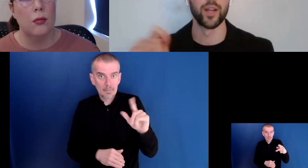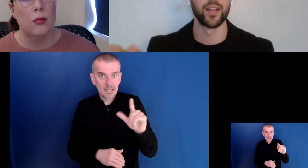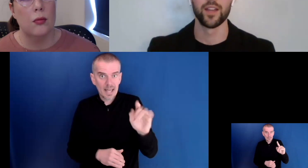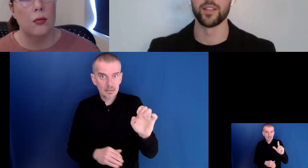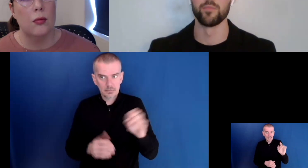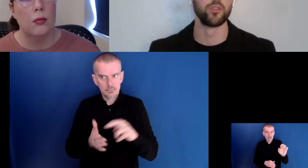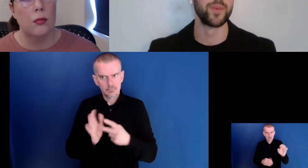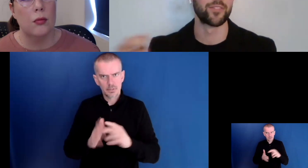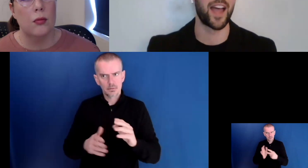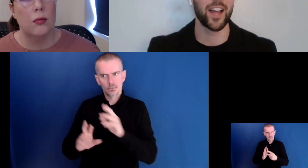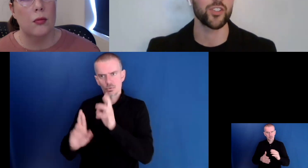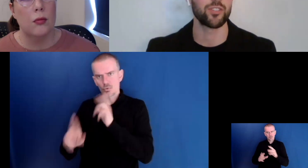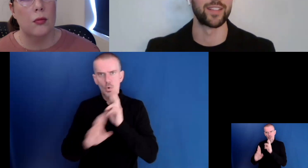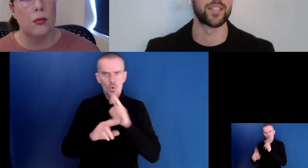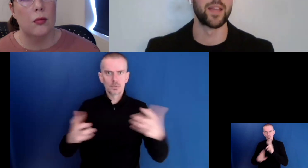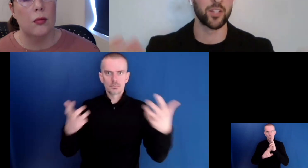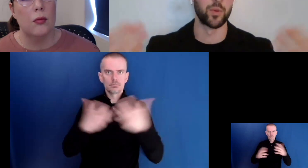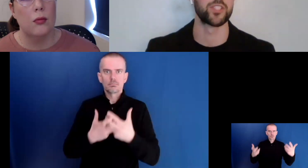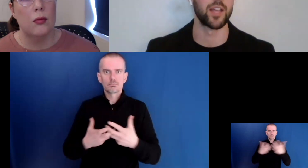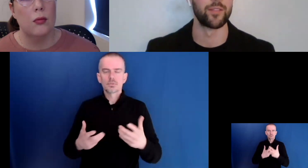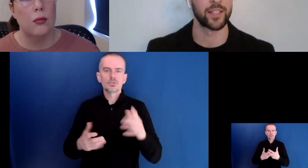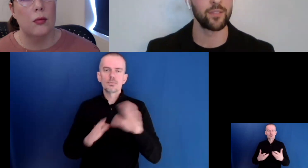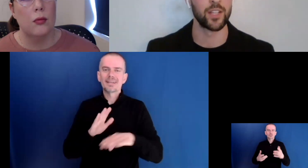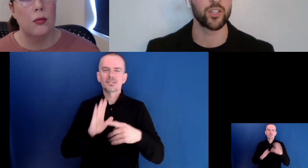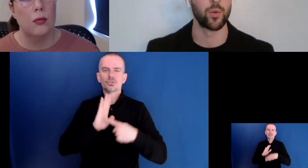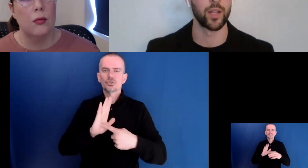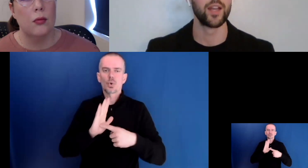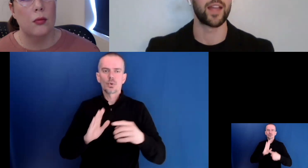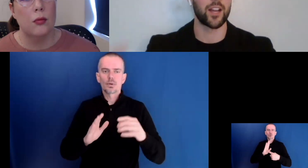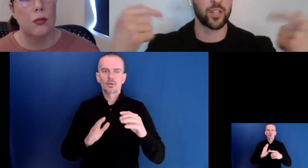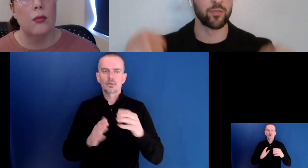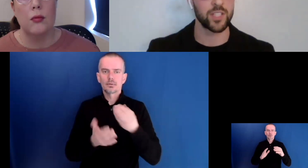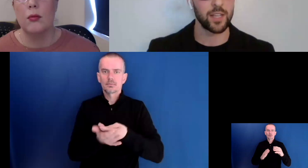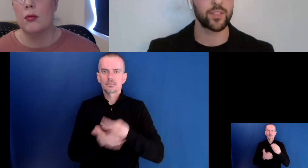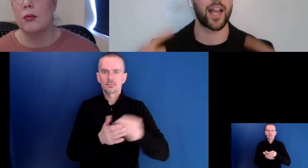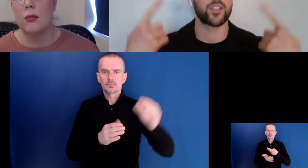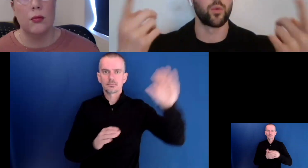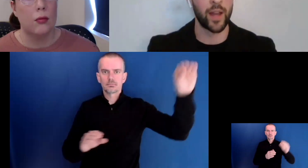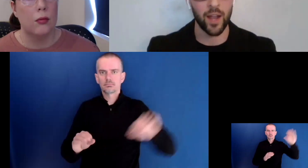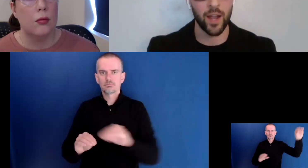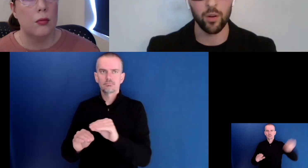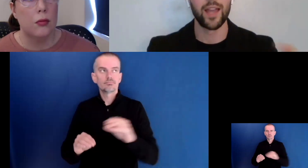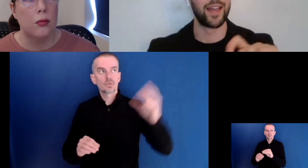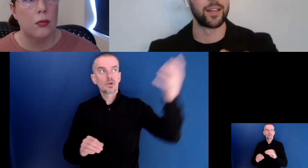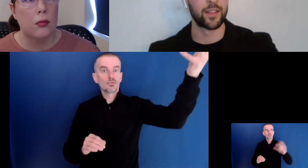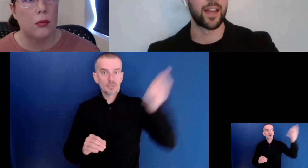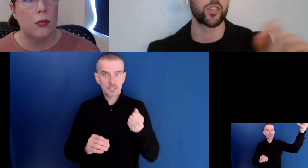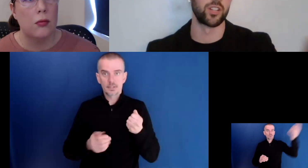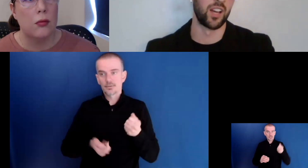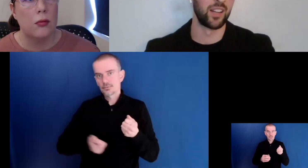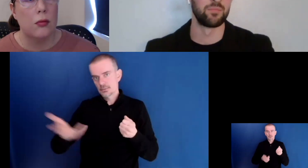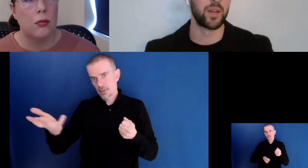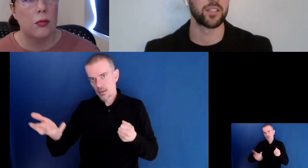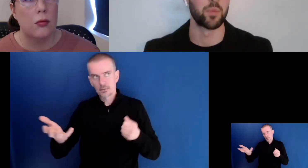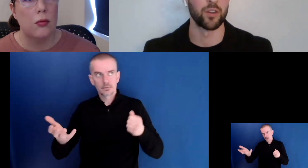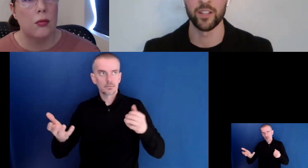just showing the movement of cash, right? That's basically what your statement of activity is showing: cash that you received, cash that went out, and that